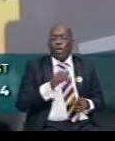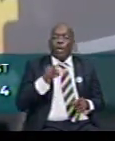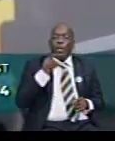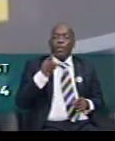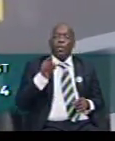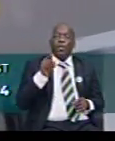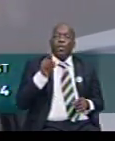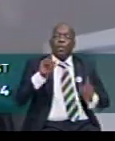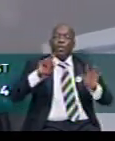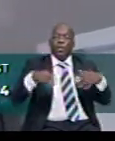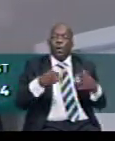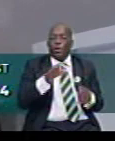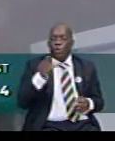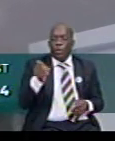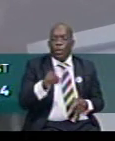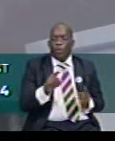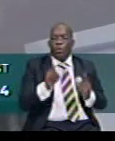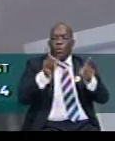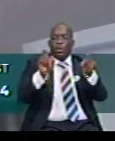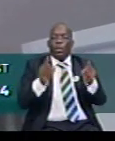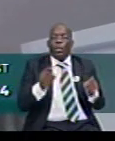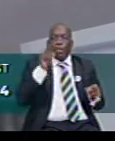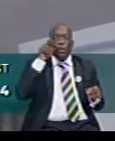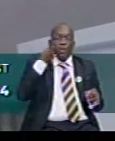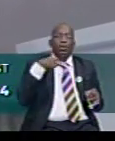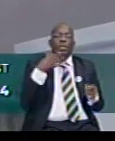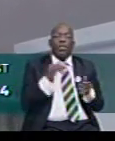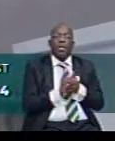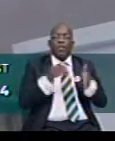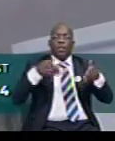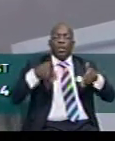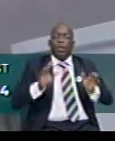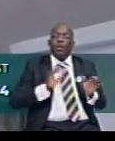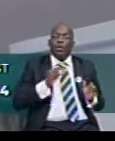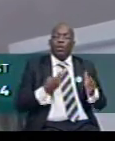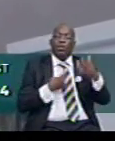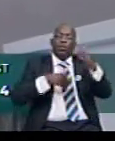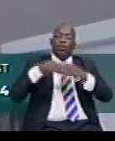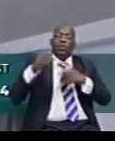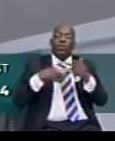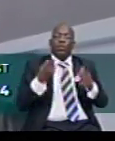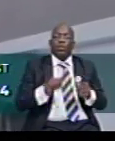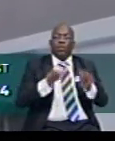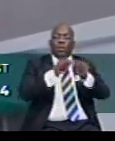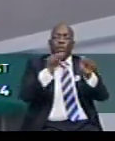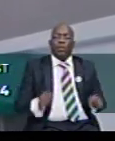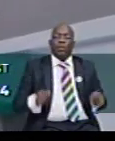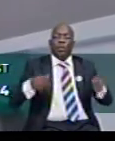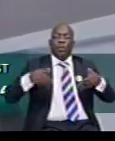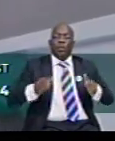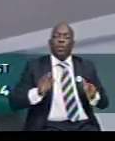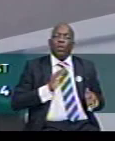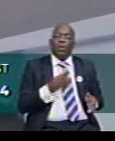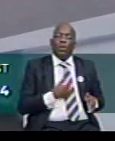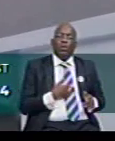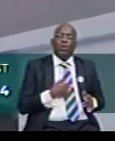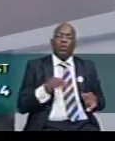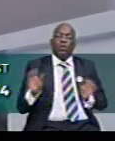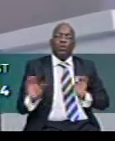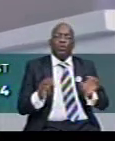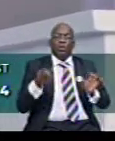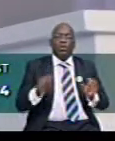said, let's make the altar and let us put the sacrifice. And I will do that